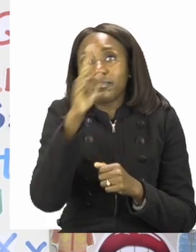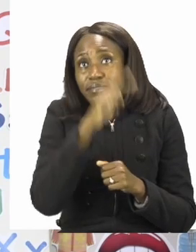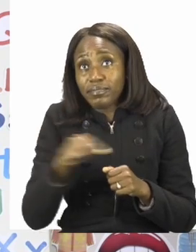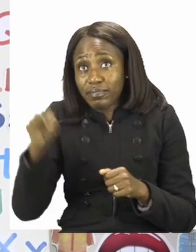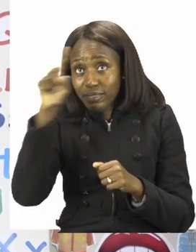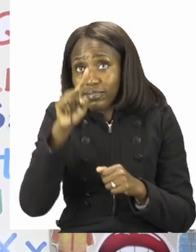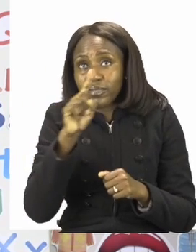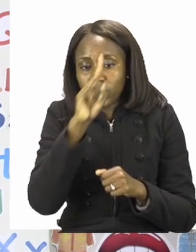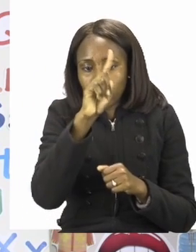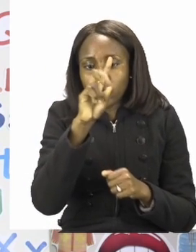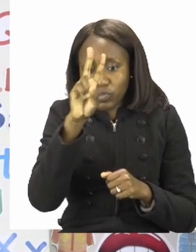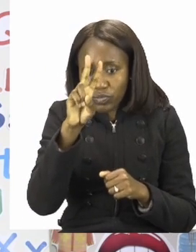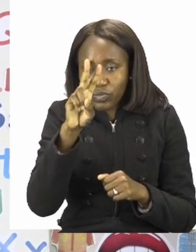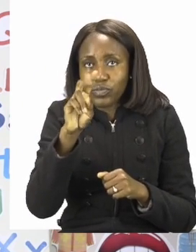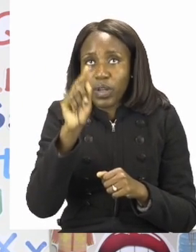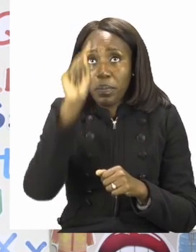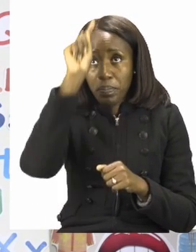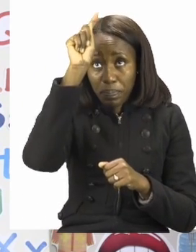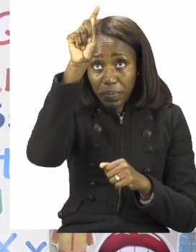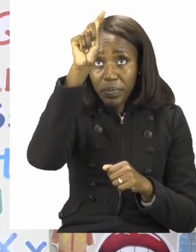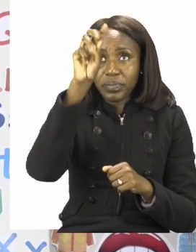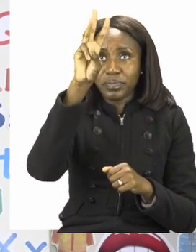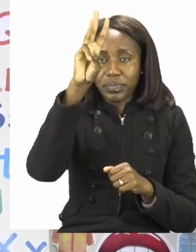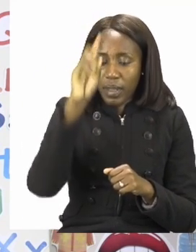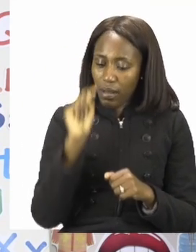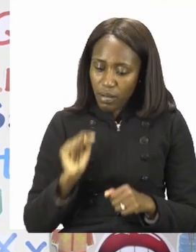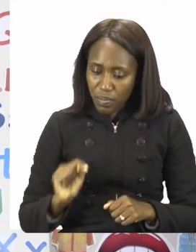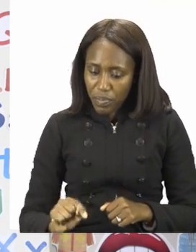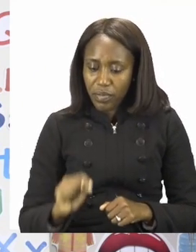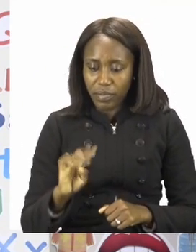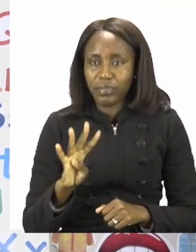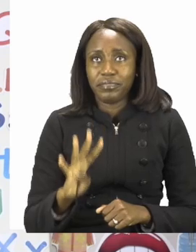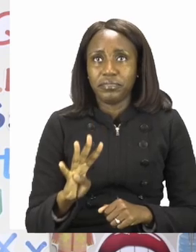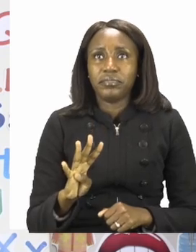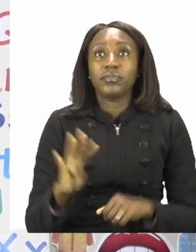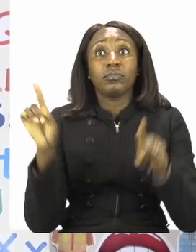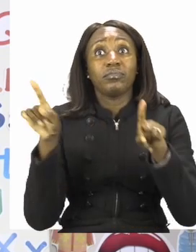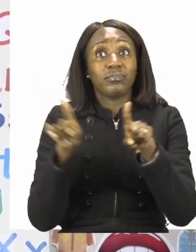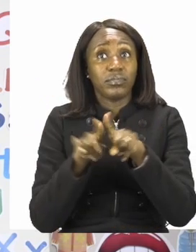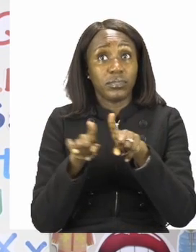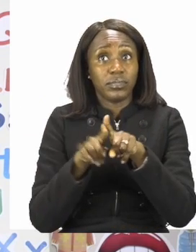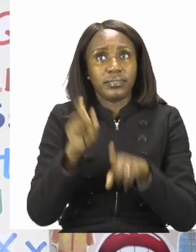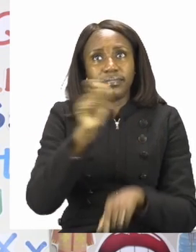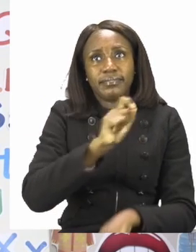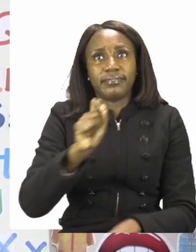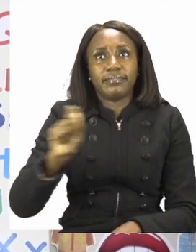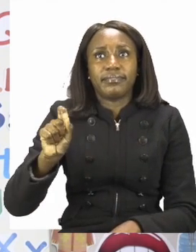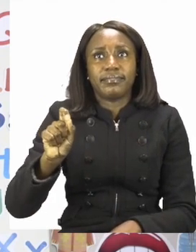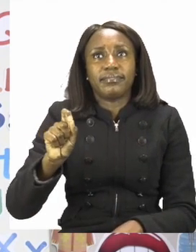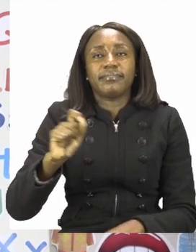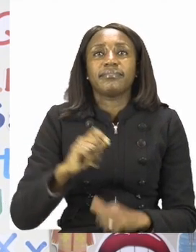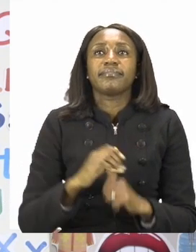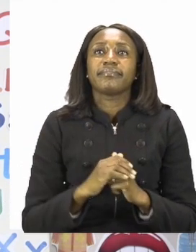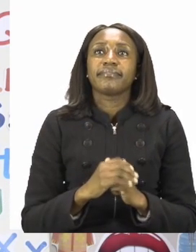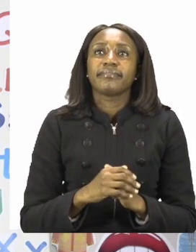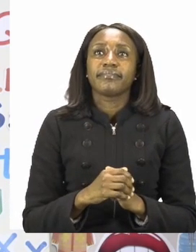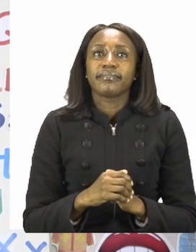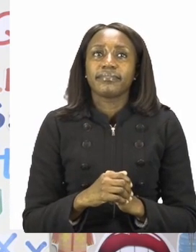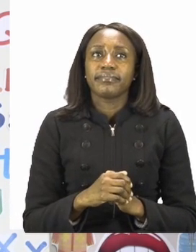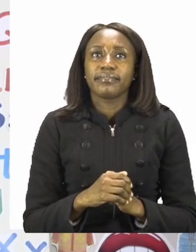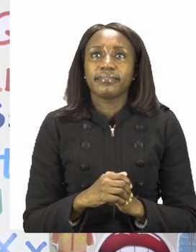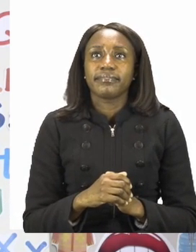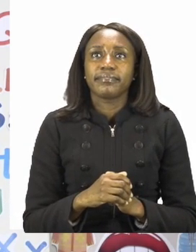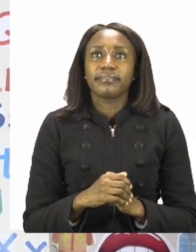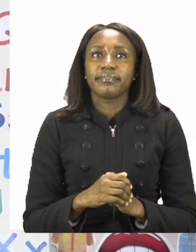and 2. They are inside the circle. And then number 3 and 4 are outside the